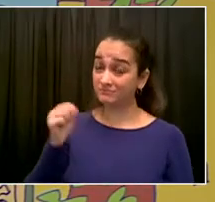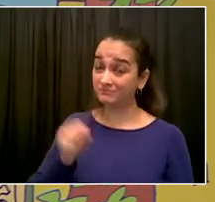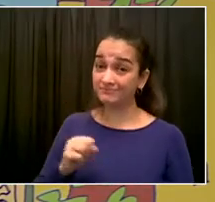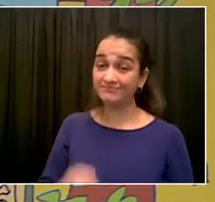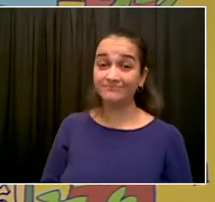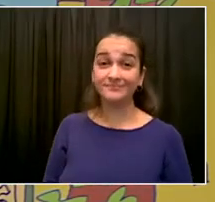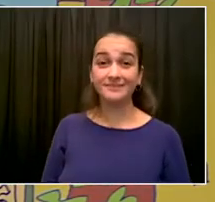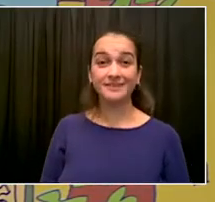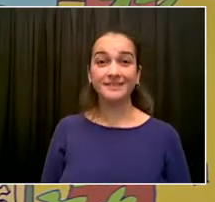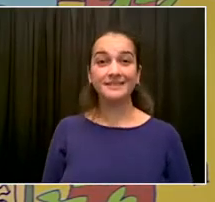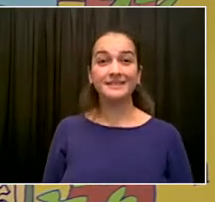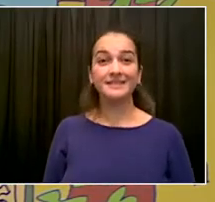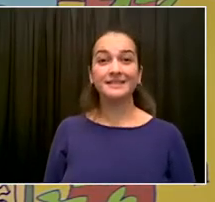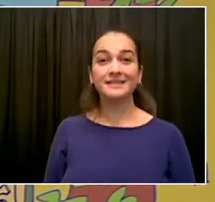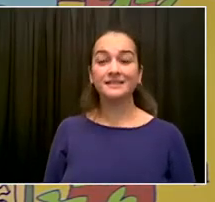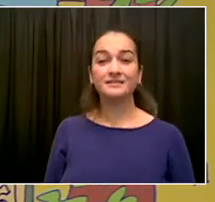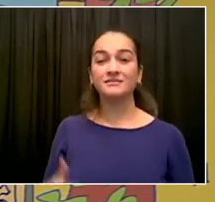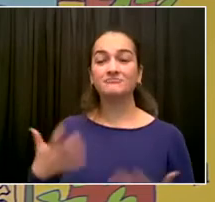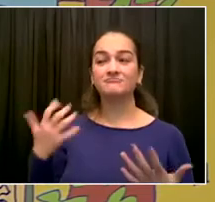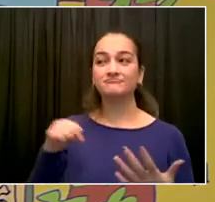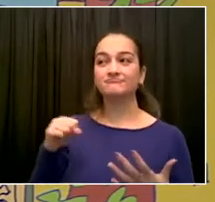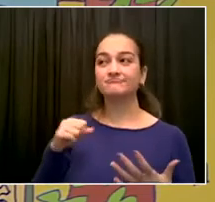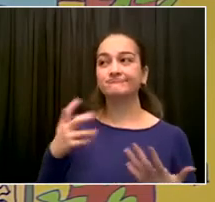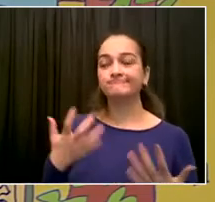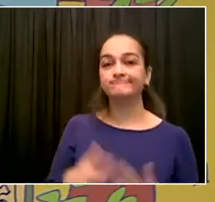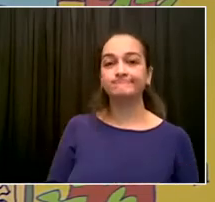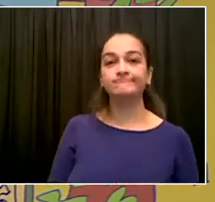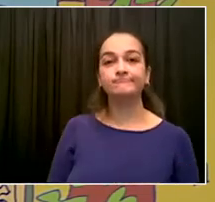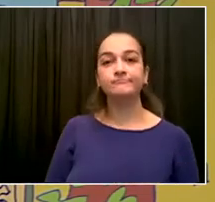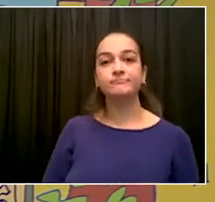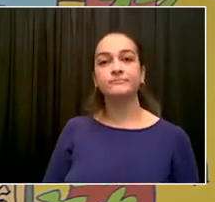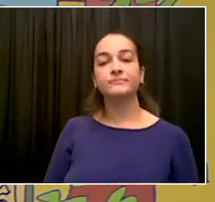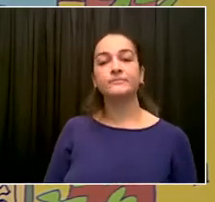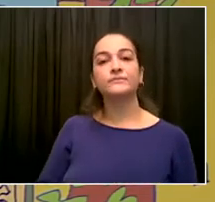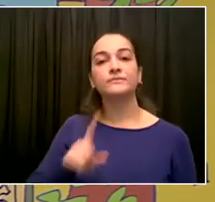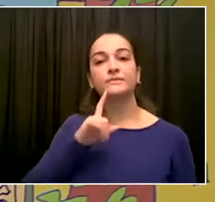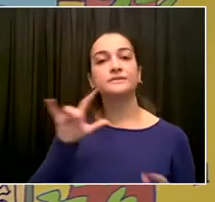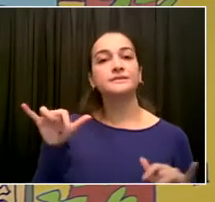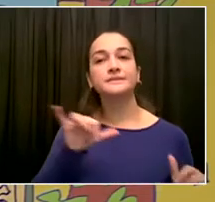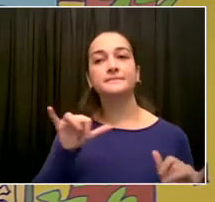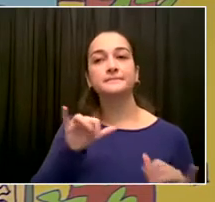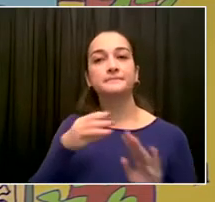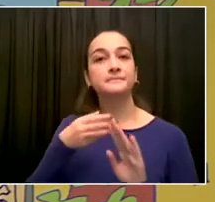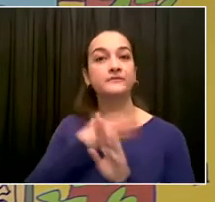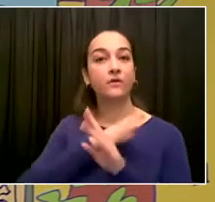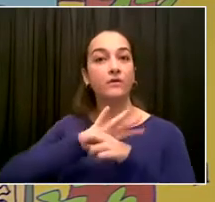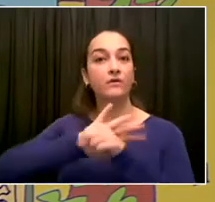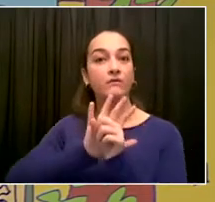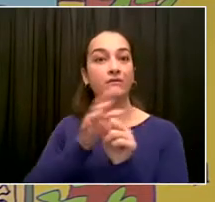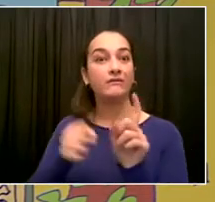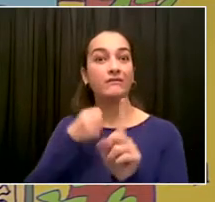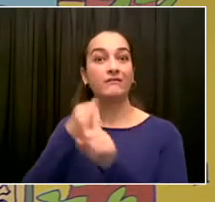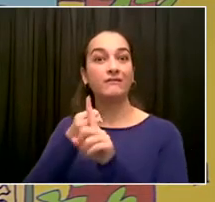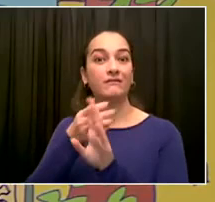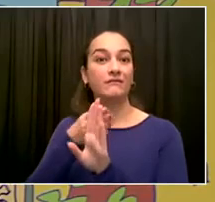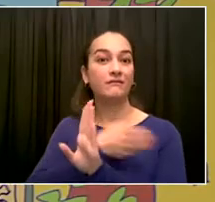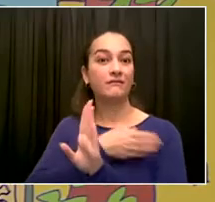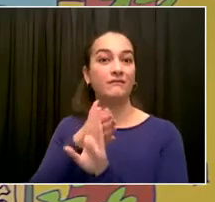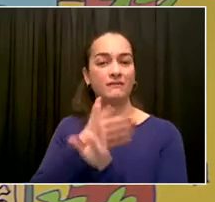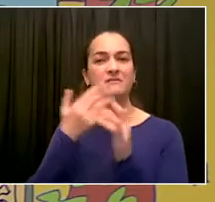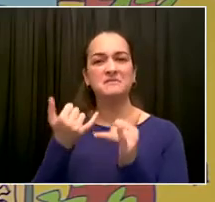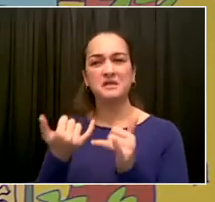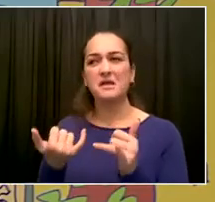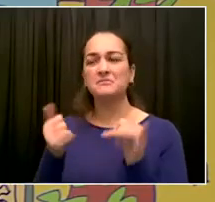pre-pandemic reality, although you're right, there's a particular issue in the community with guns out there that we have to be very, very focused on. But I